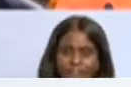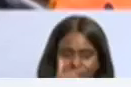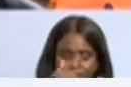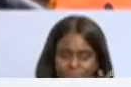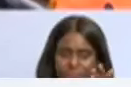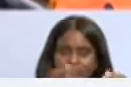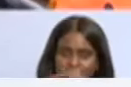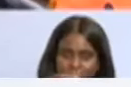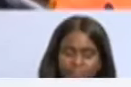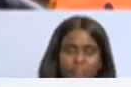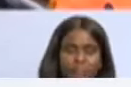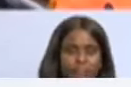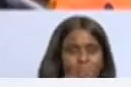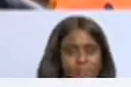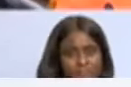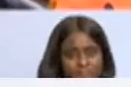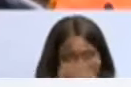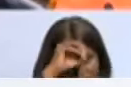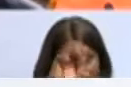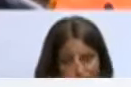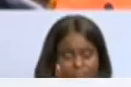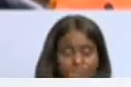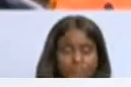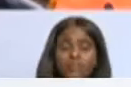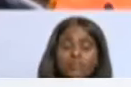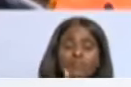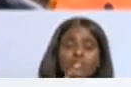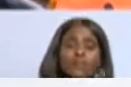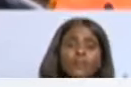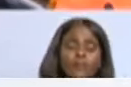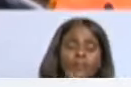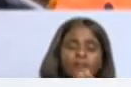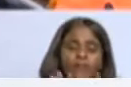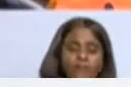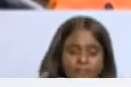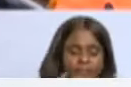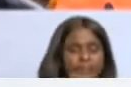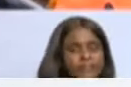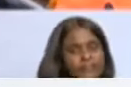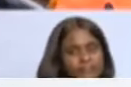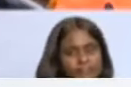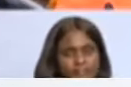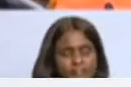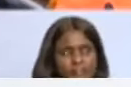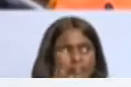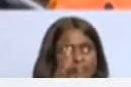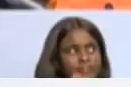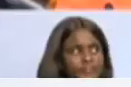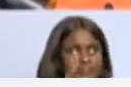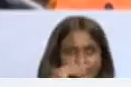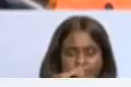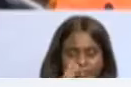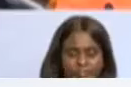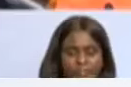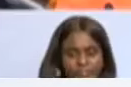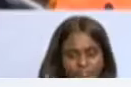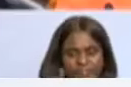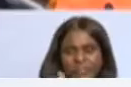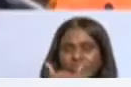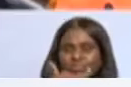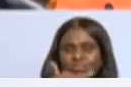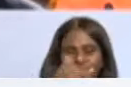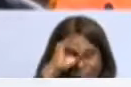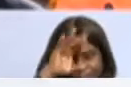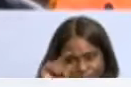further enabling them, miners, to meet necessary safety standards. So, Madam Speaker, legal mining is what